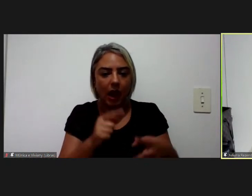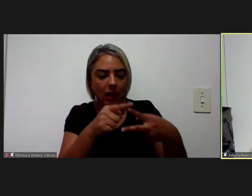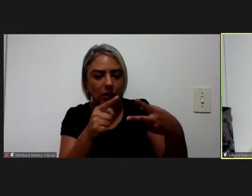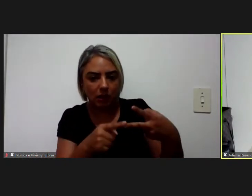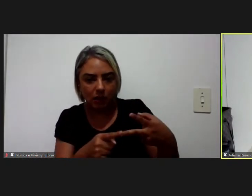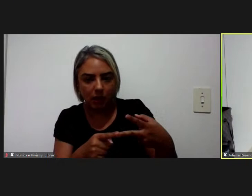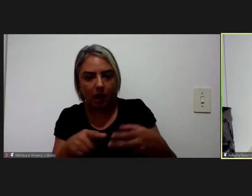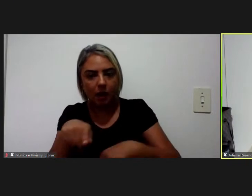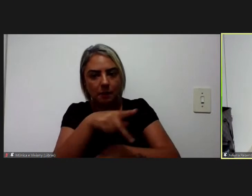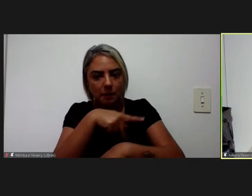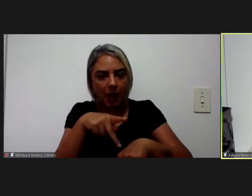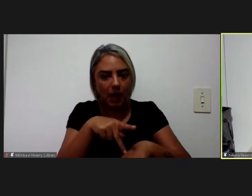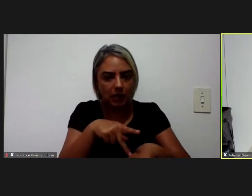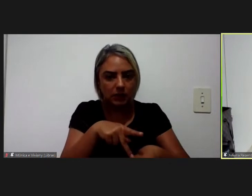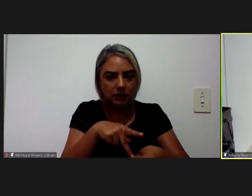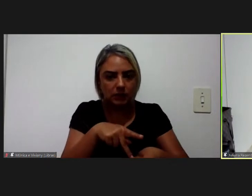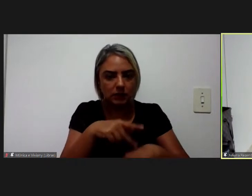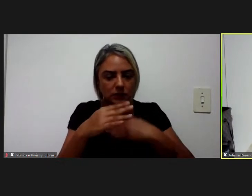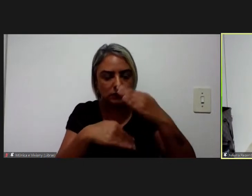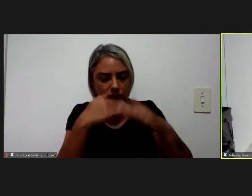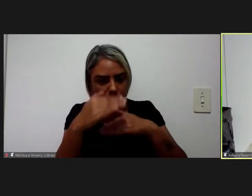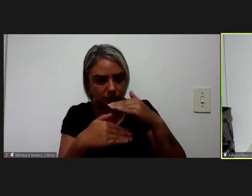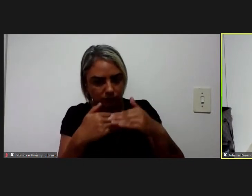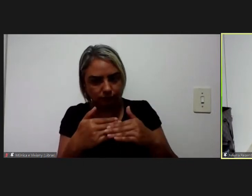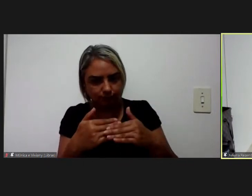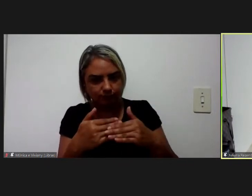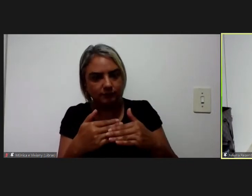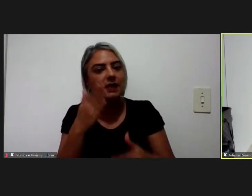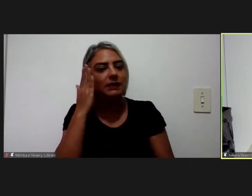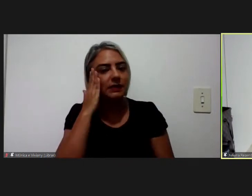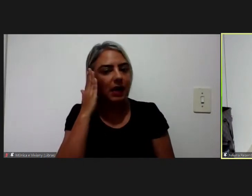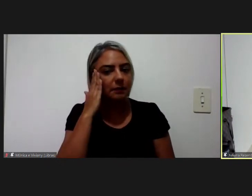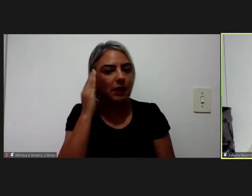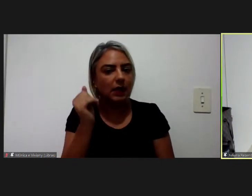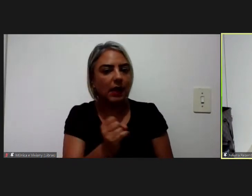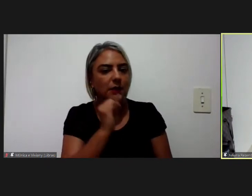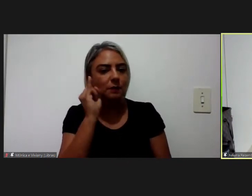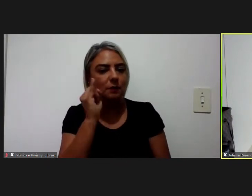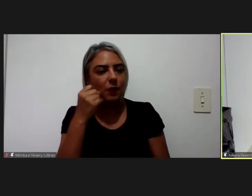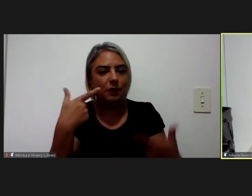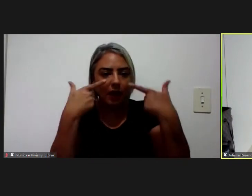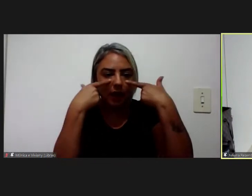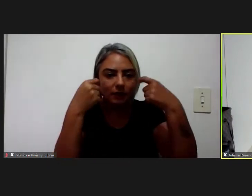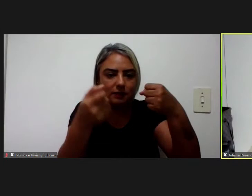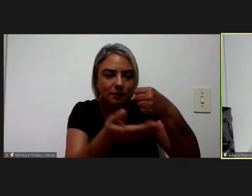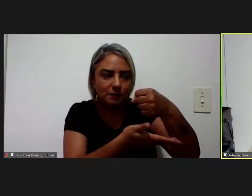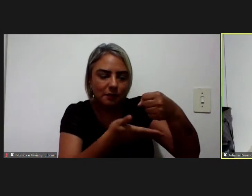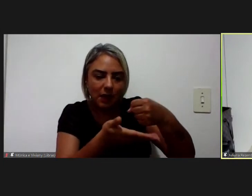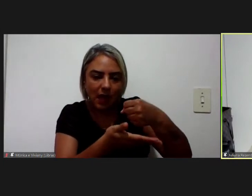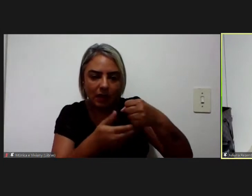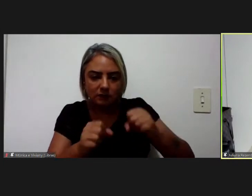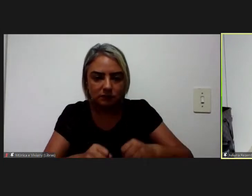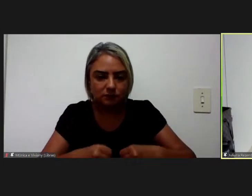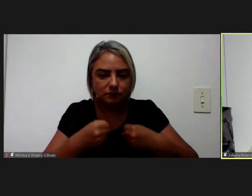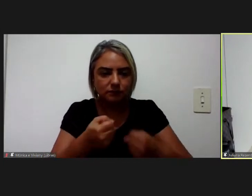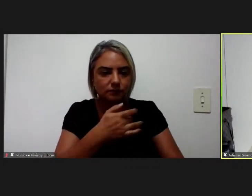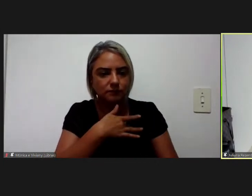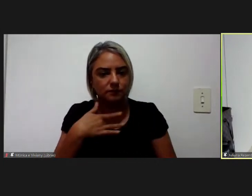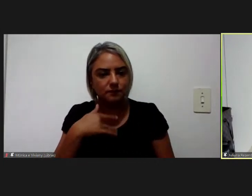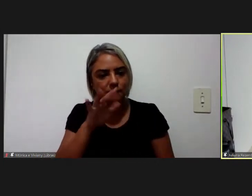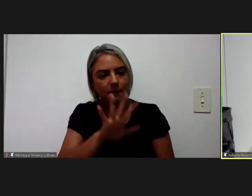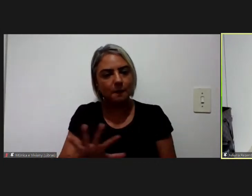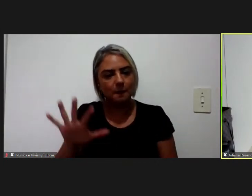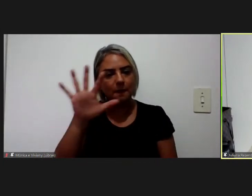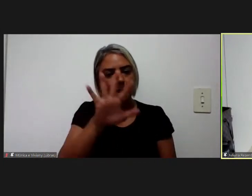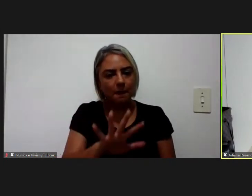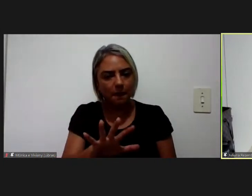o countries, país passa the ou vai double se burden of the desenvolvendo. disease the developing Considerando a countries go importância da through, atenção the primária de importance saúde of para enfrentamento da primary health